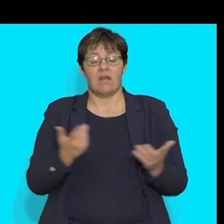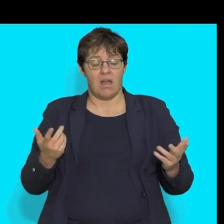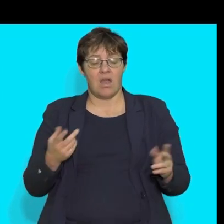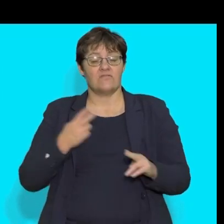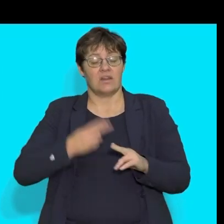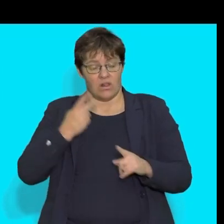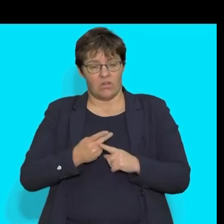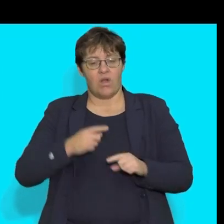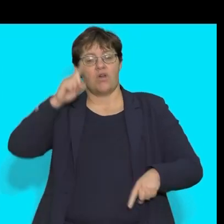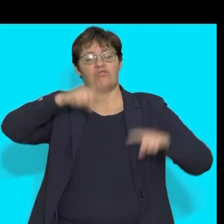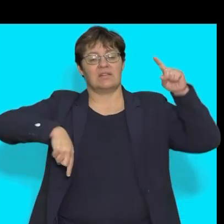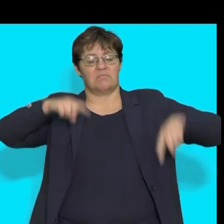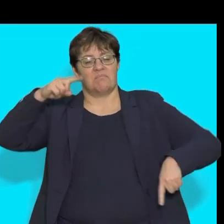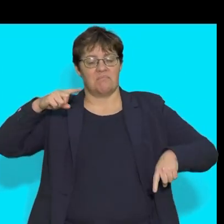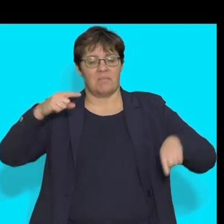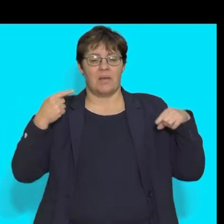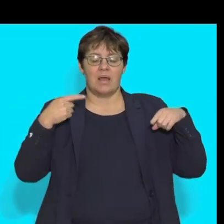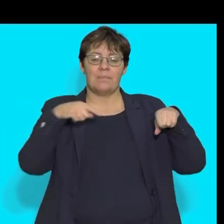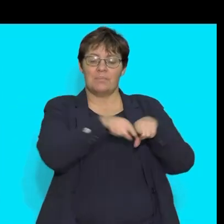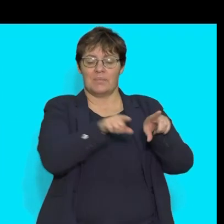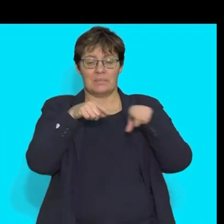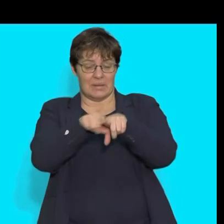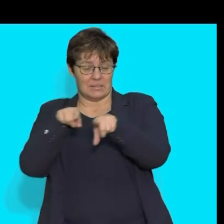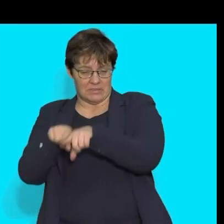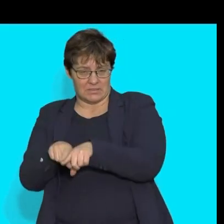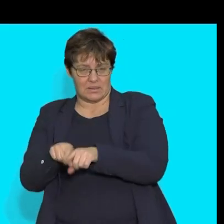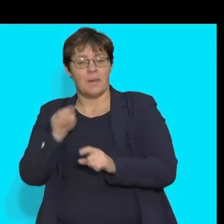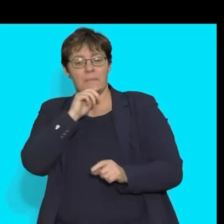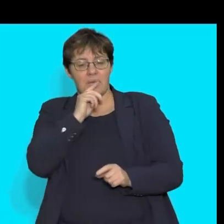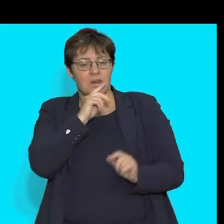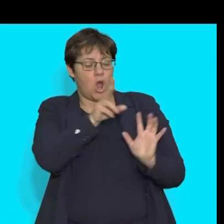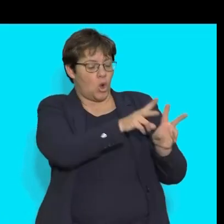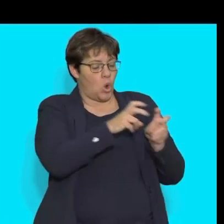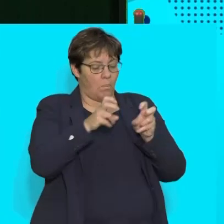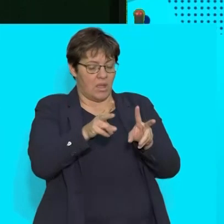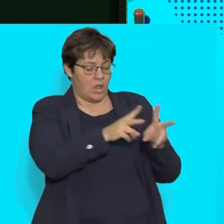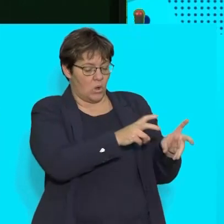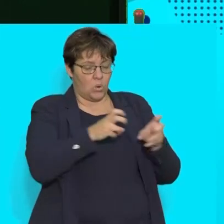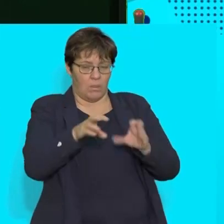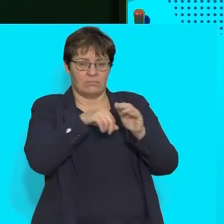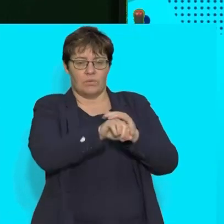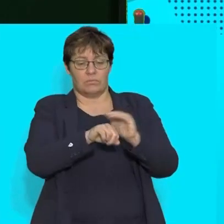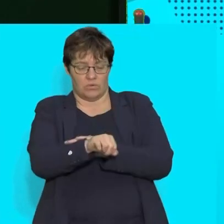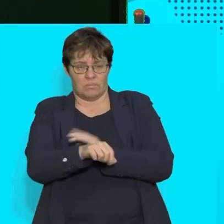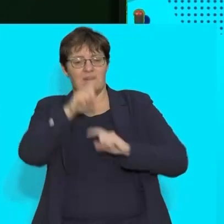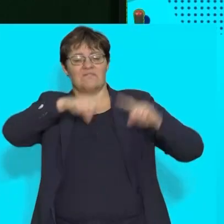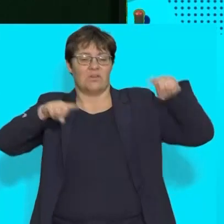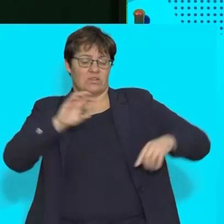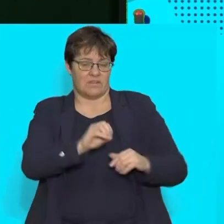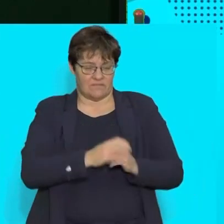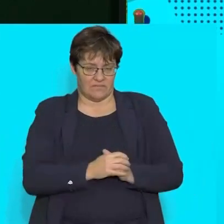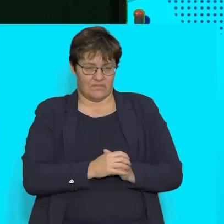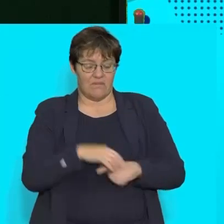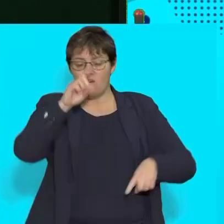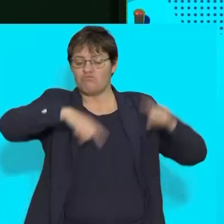Finally, we talk about random mating between individuals, which creates random copies or random offsprings that have variation.